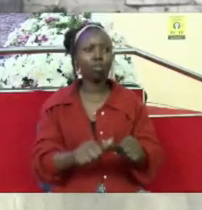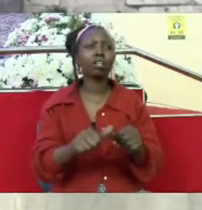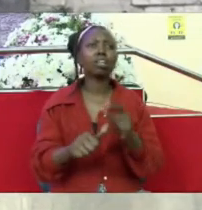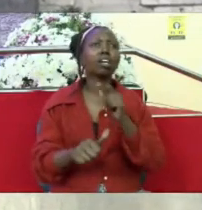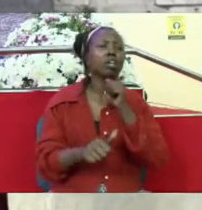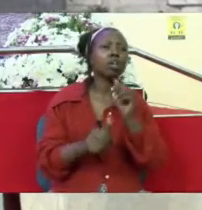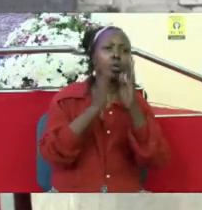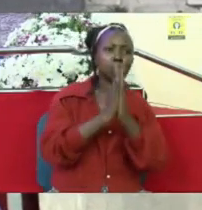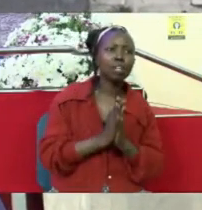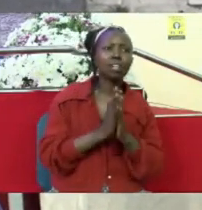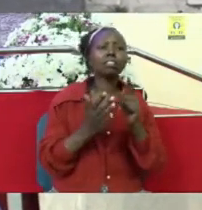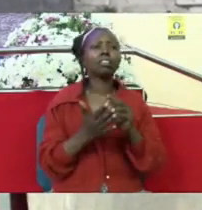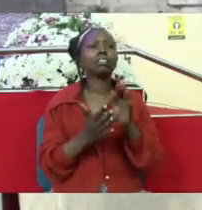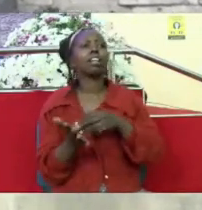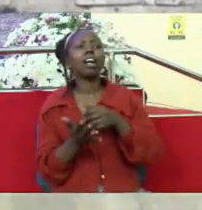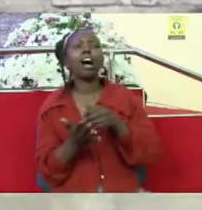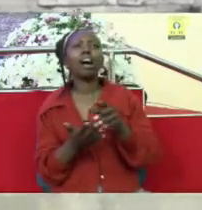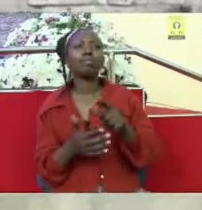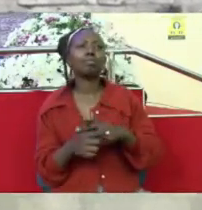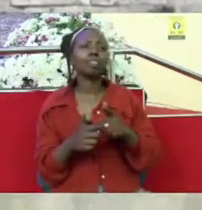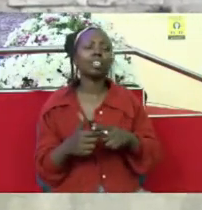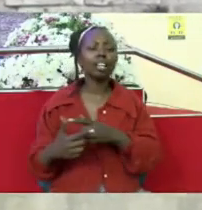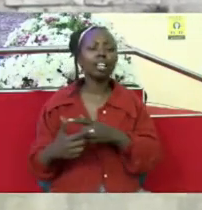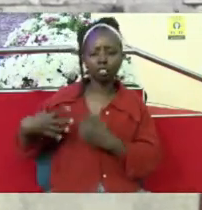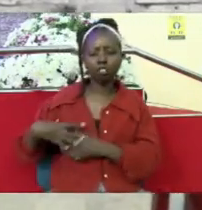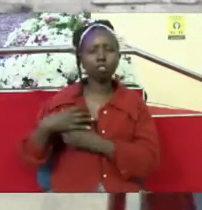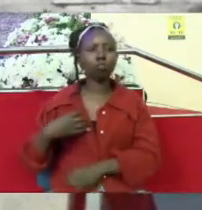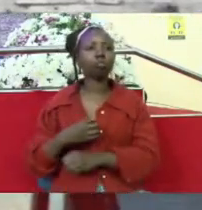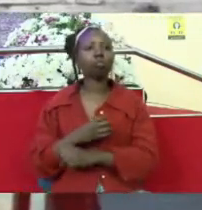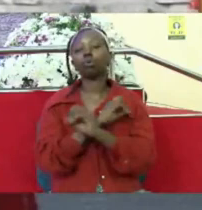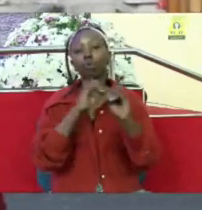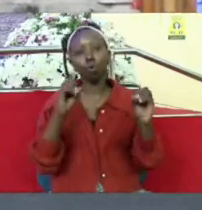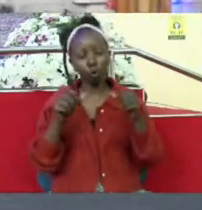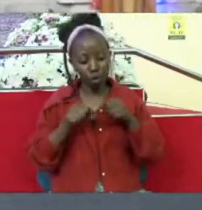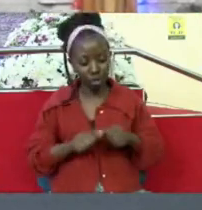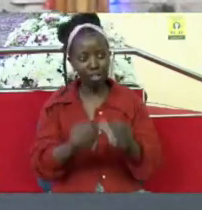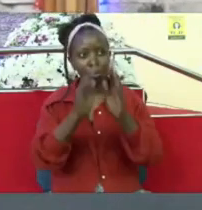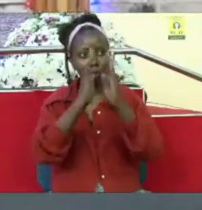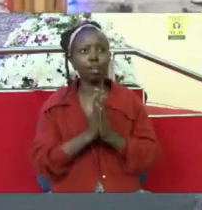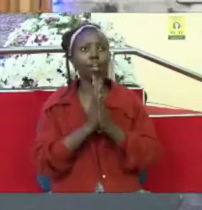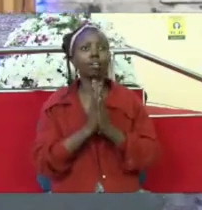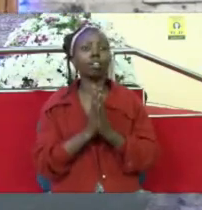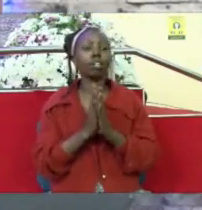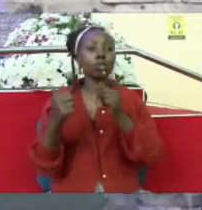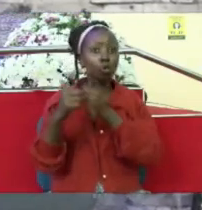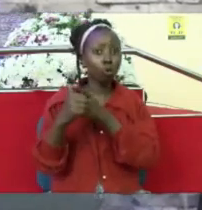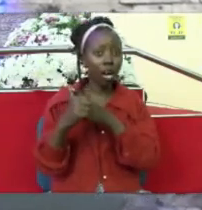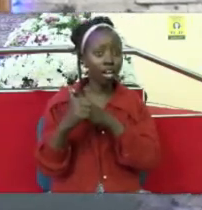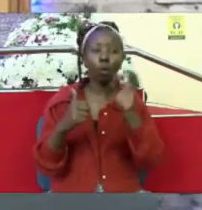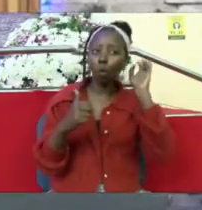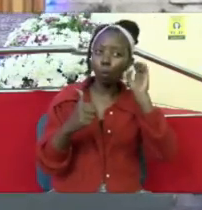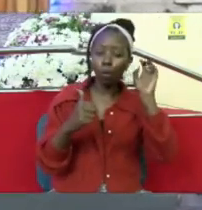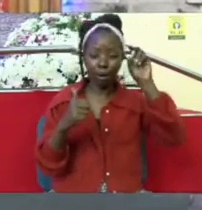give up. Usiombe na kukata tamaa. Pray. Omba. Keep on praying. Omba na uendelee. The non-negotiable you have dealt with it. Umeshafanyika shughulikia kila ambacho kimekuja. Then you move